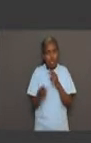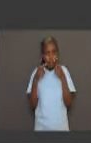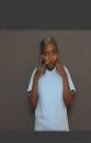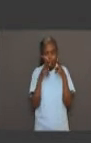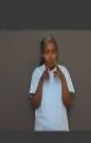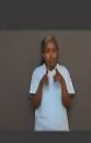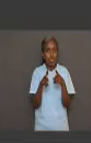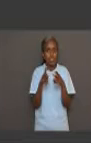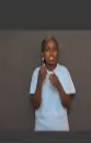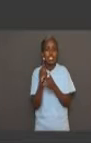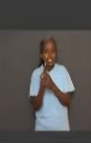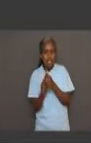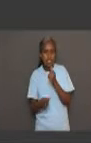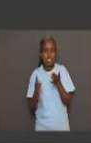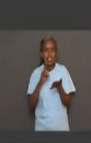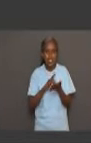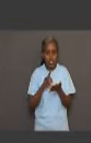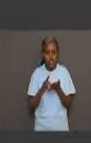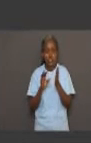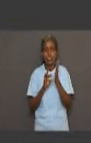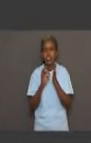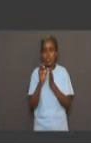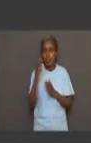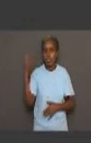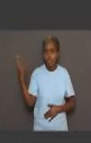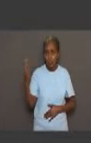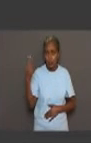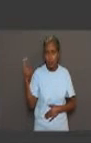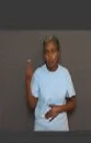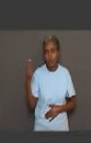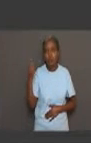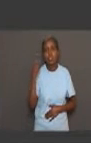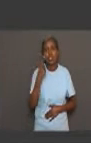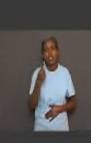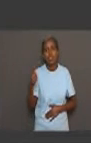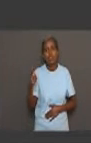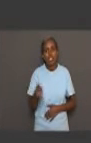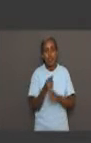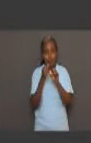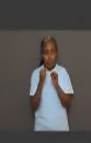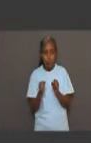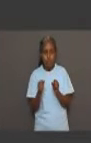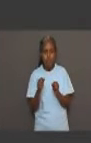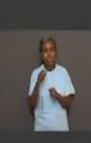at single-digit numbers to use every possible case.